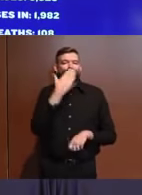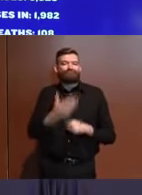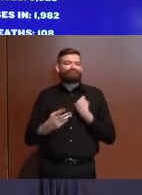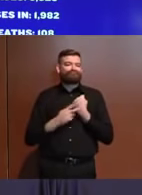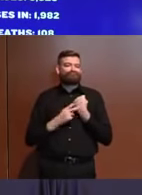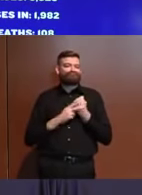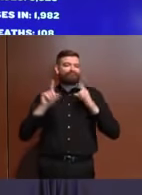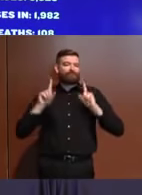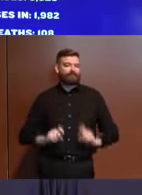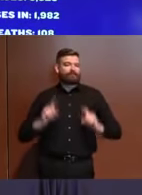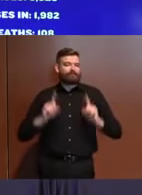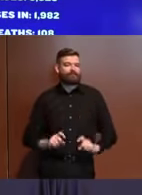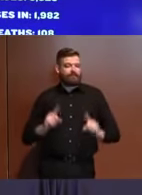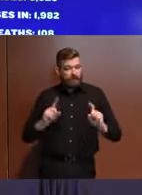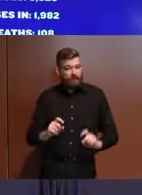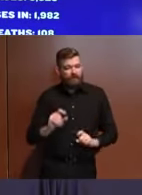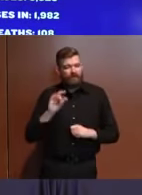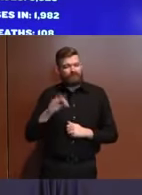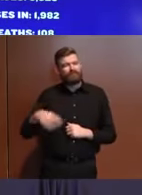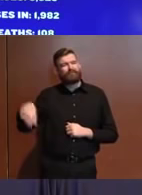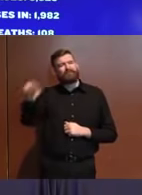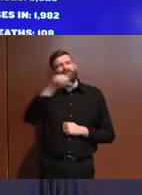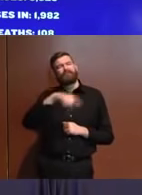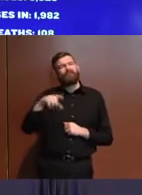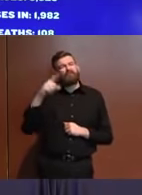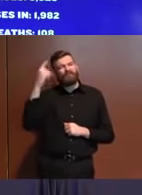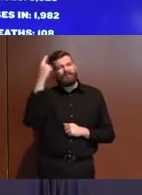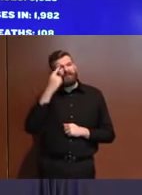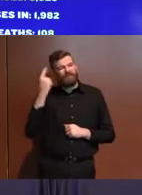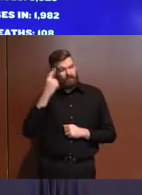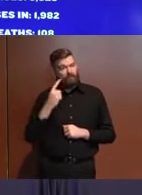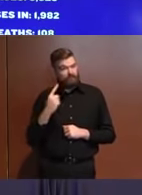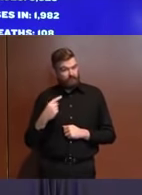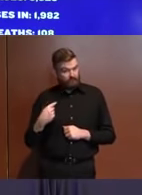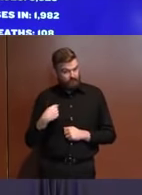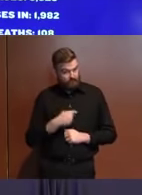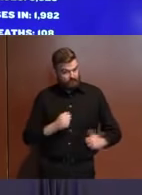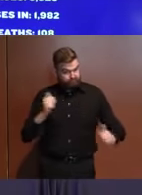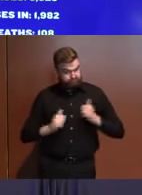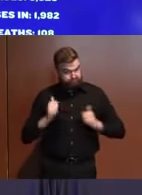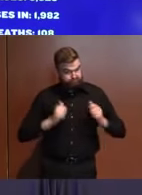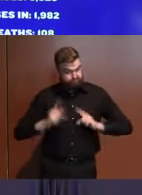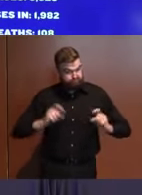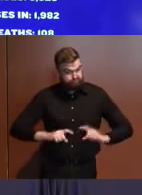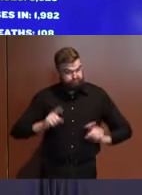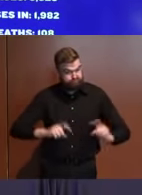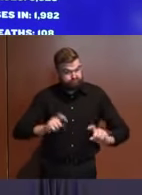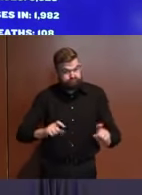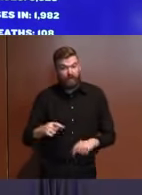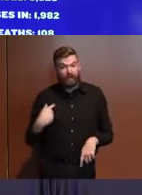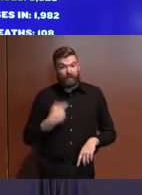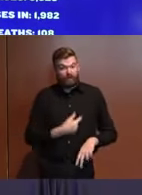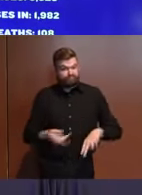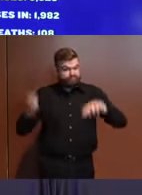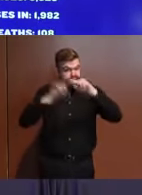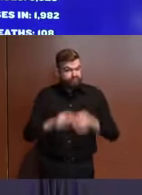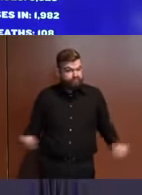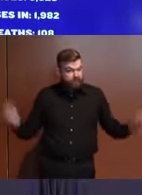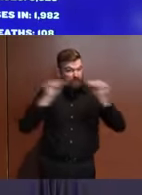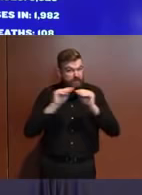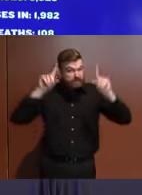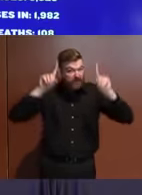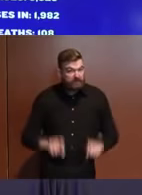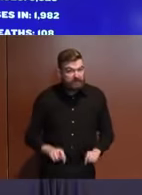is wondering whether or not we've aggressively expanded our testing, this is a list of where you can get tested in the